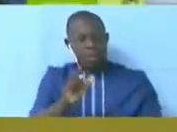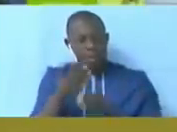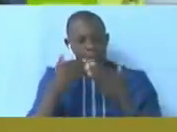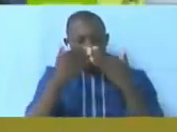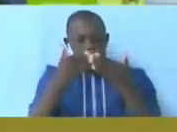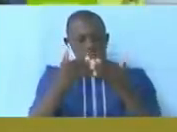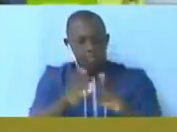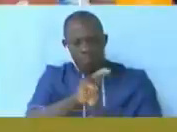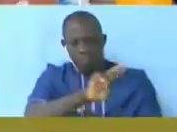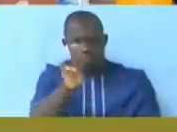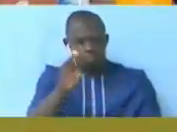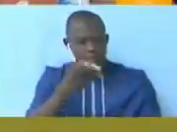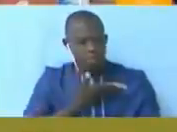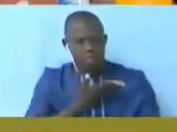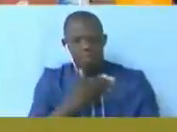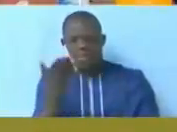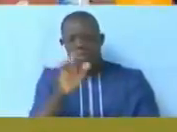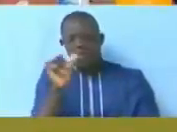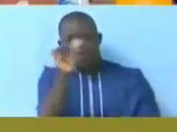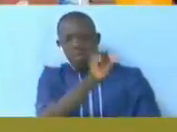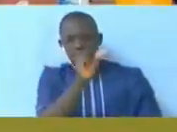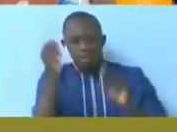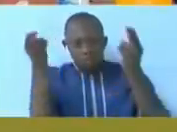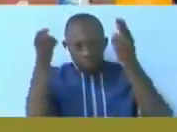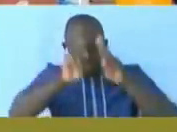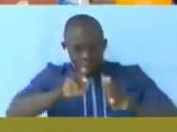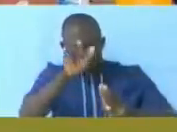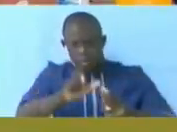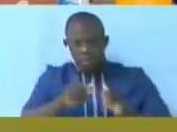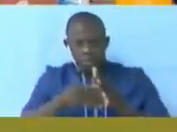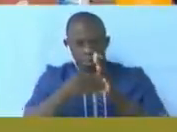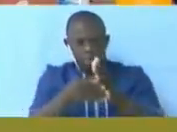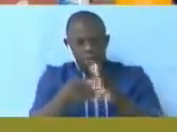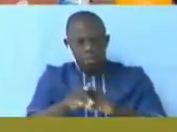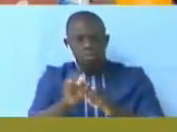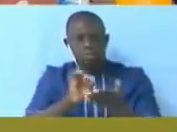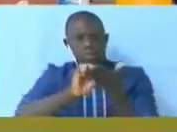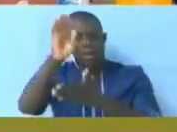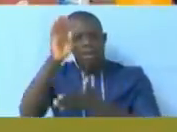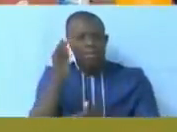don't have any other magistrate we can post in Base for now except Mr.